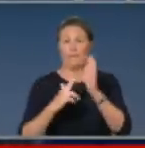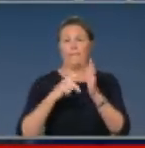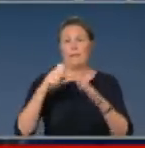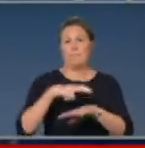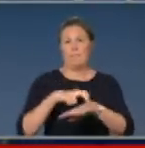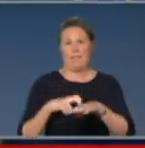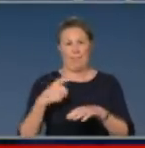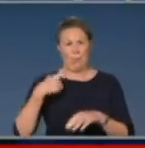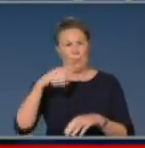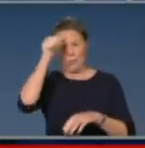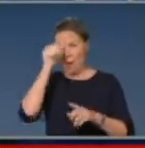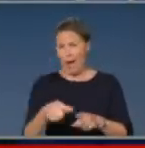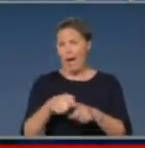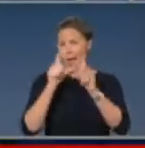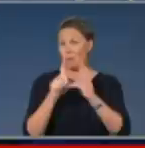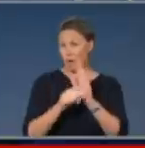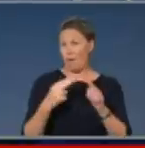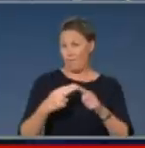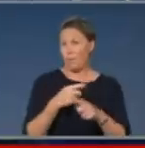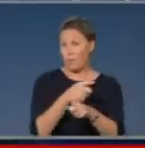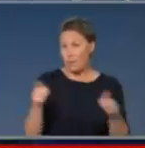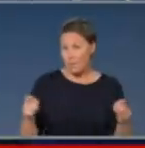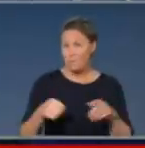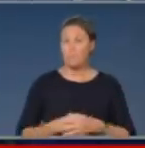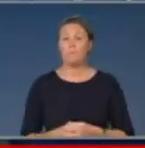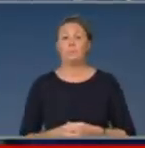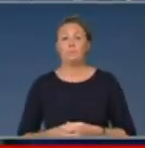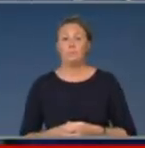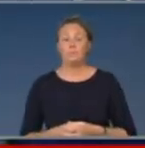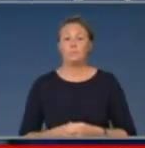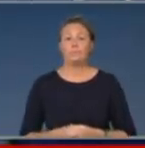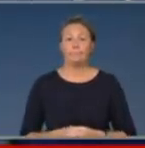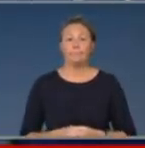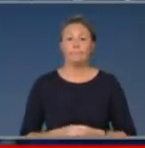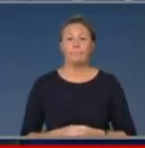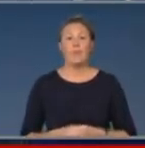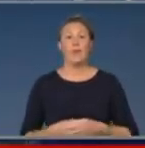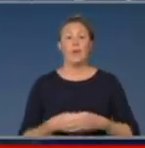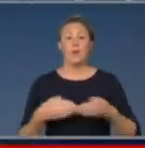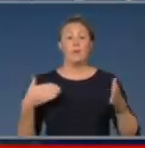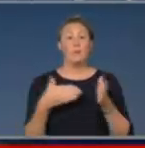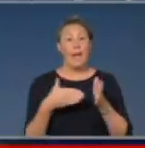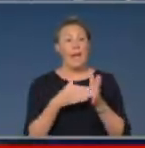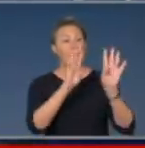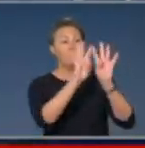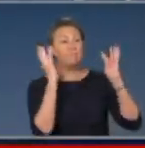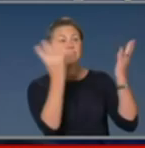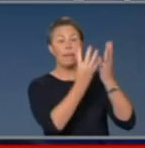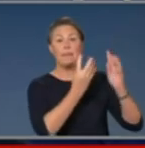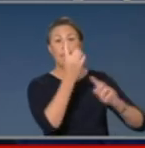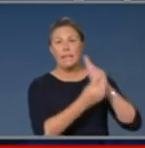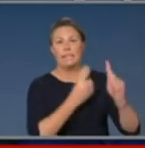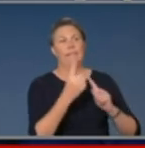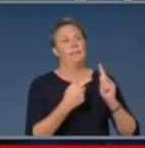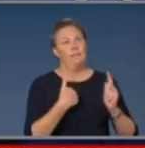At National Cabinet today, there are a number of quite practical issues, as always, that we were dealing with, and in today's presentation we'll be providing